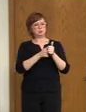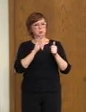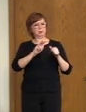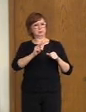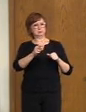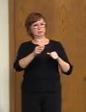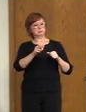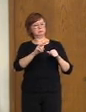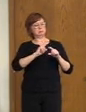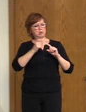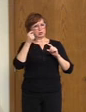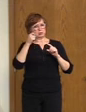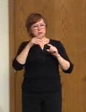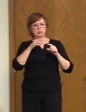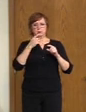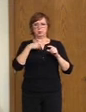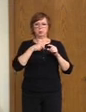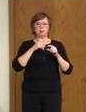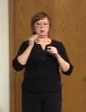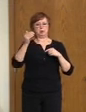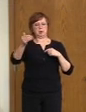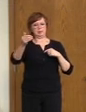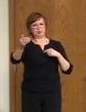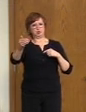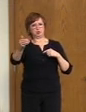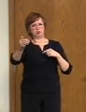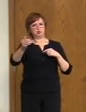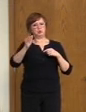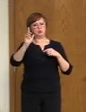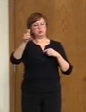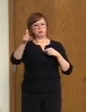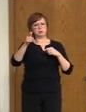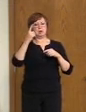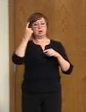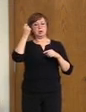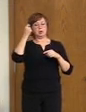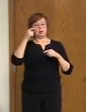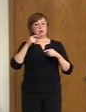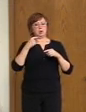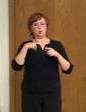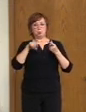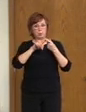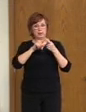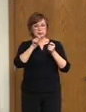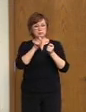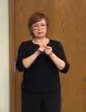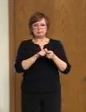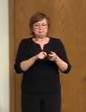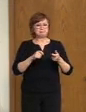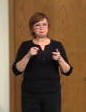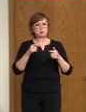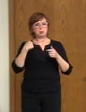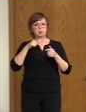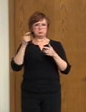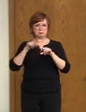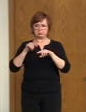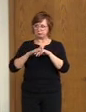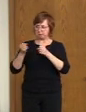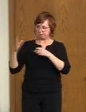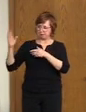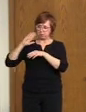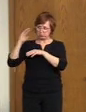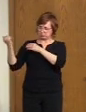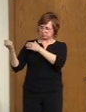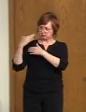2 could occur earlier if vaccines are made available to us earlier, but we will be responsive to that, and as the plan